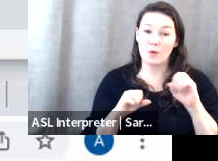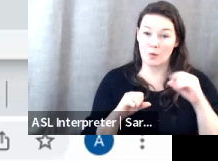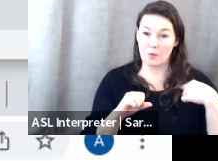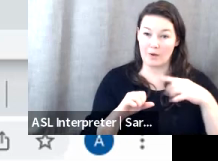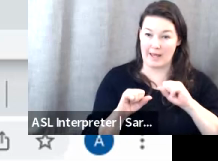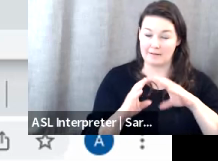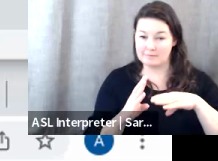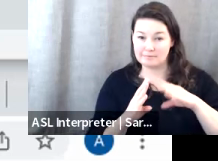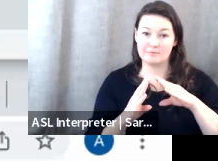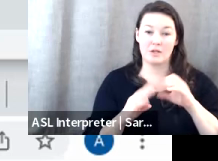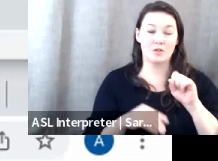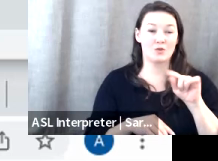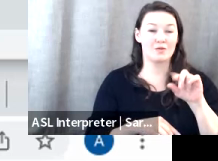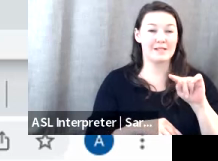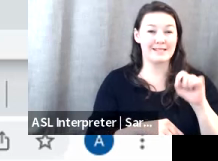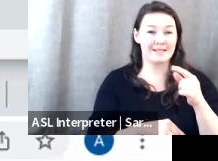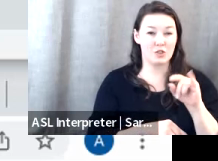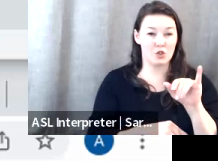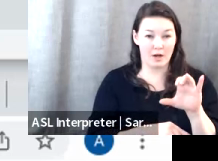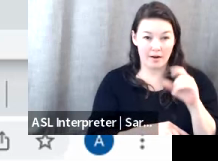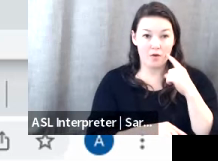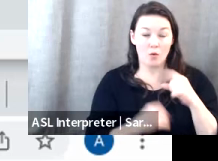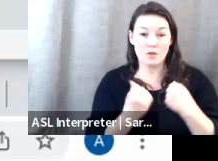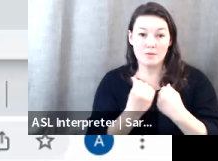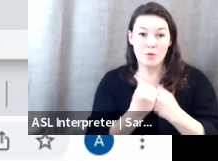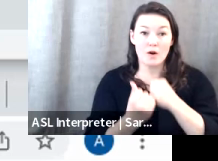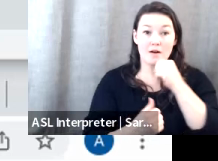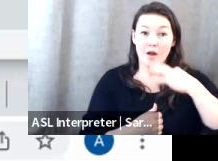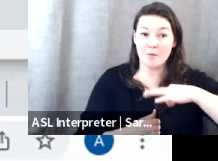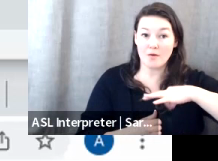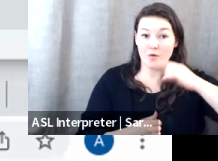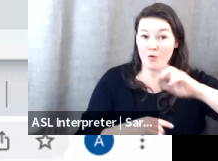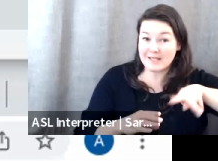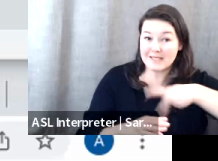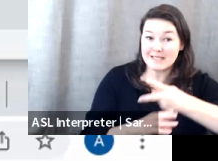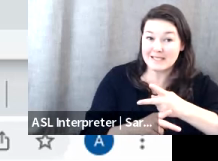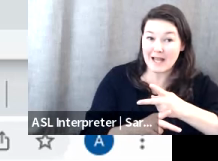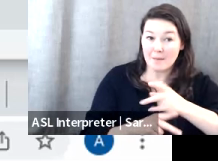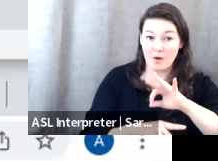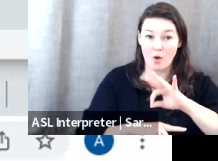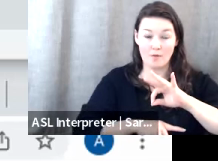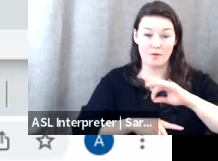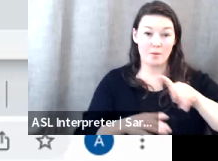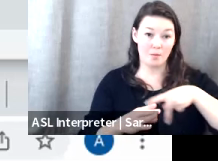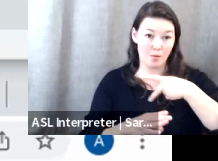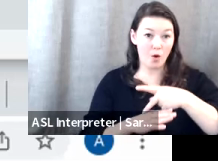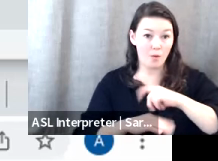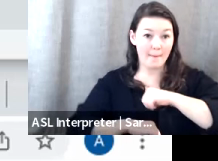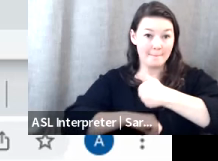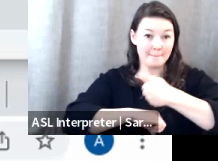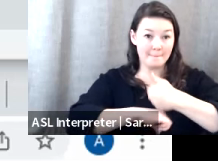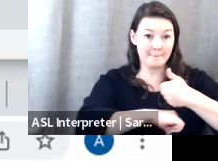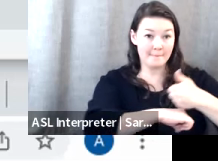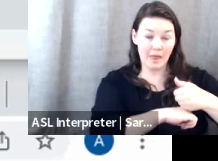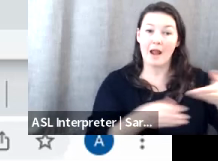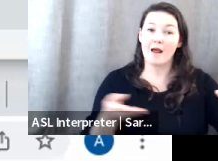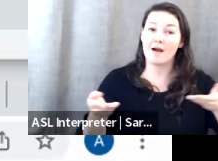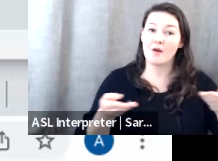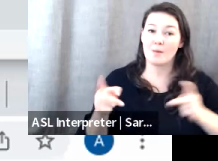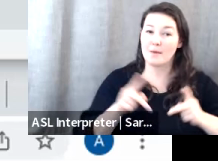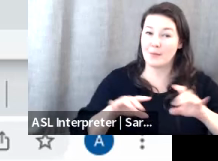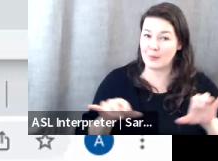these nonprofits to do this type of programming and also hire people to do it, it will be